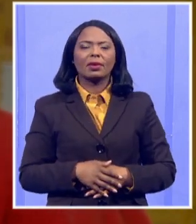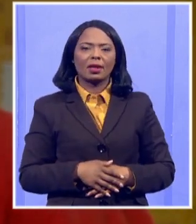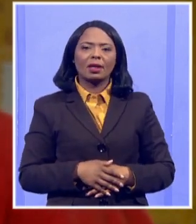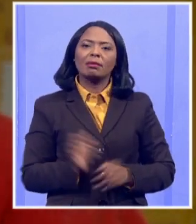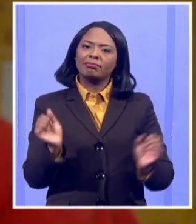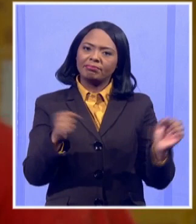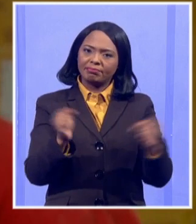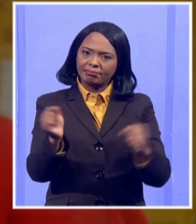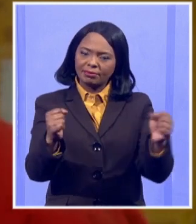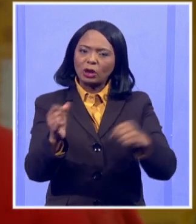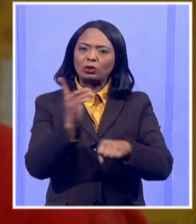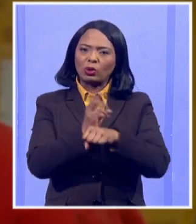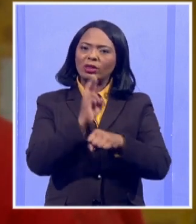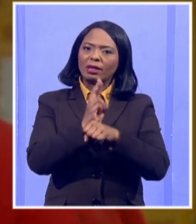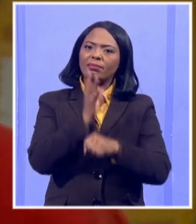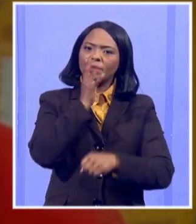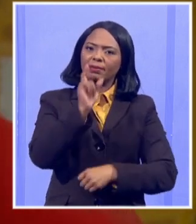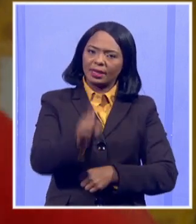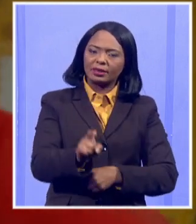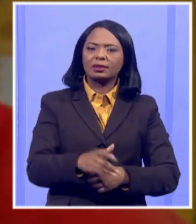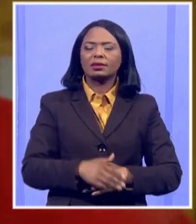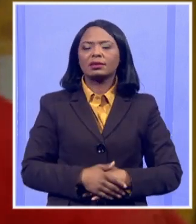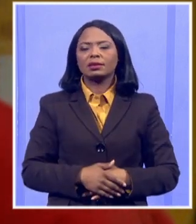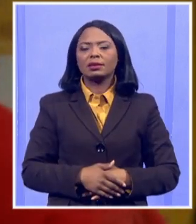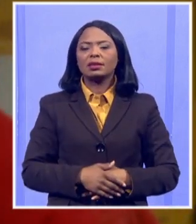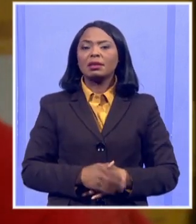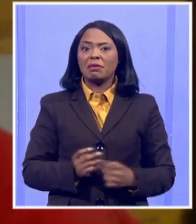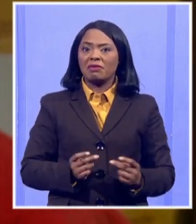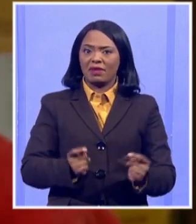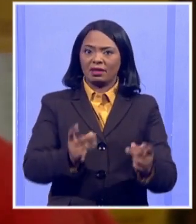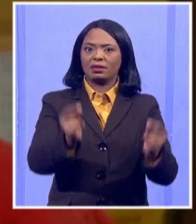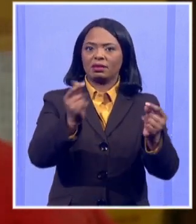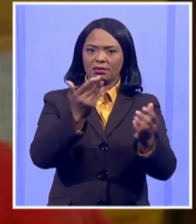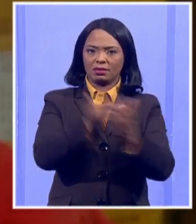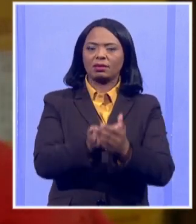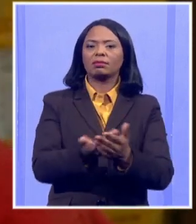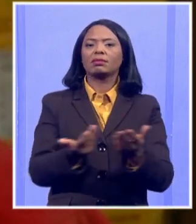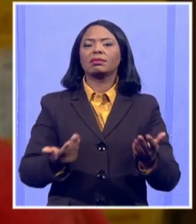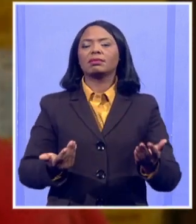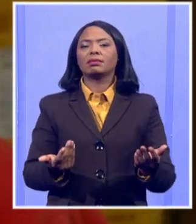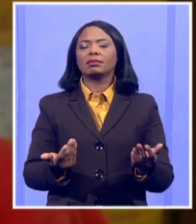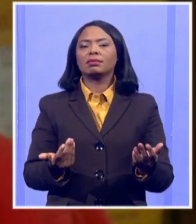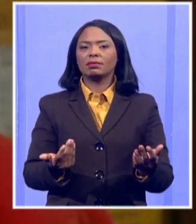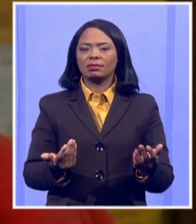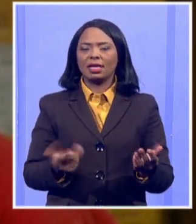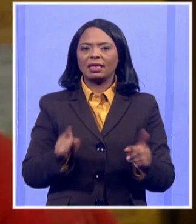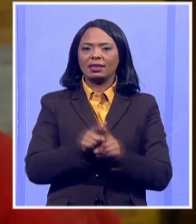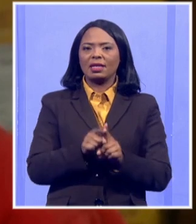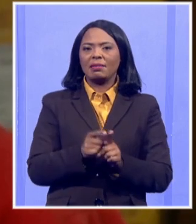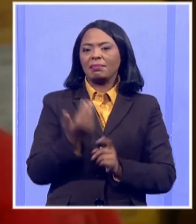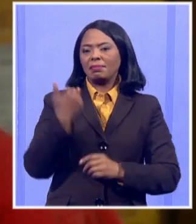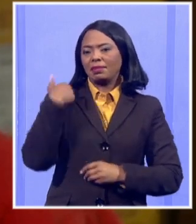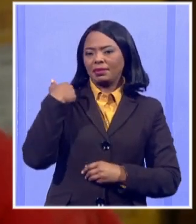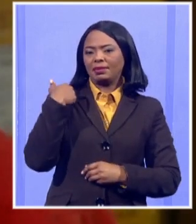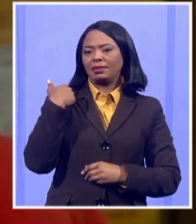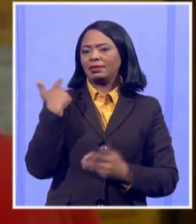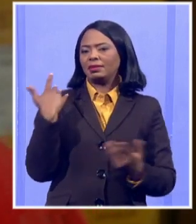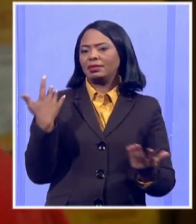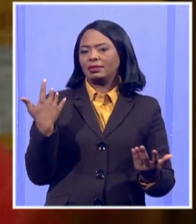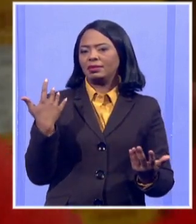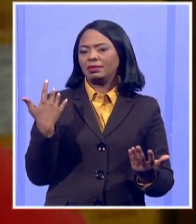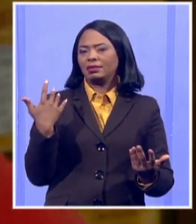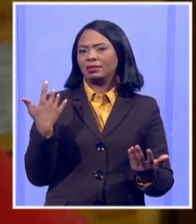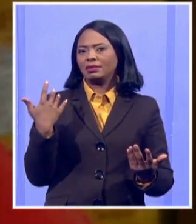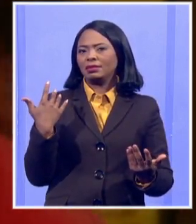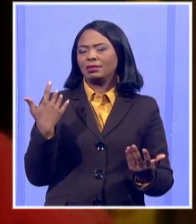doctors to must help them faster, and to get the patients of yesterday by